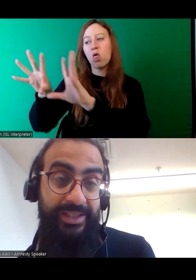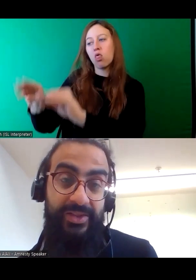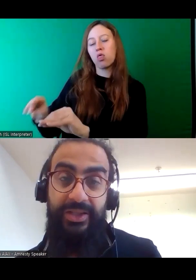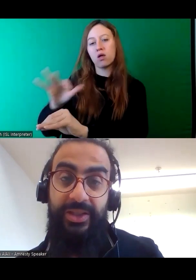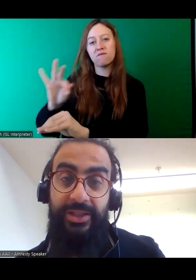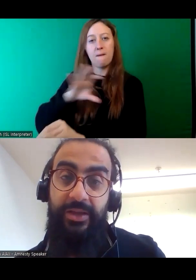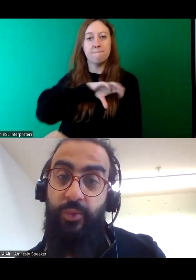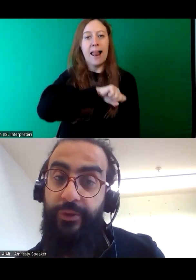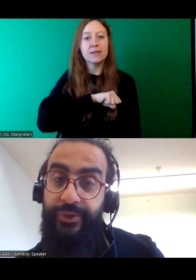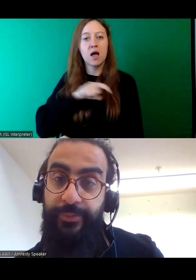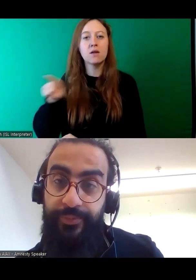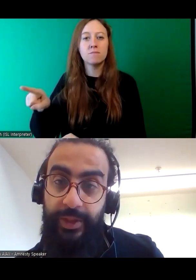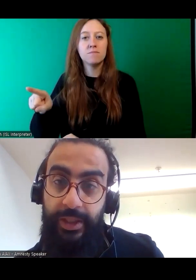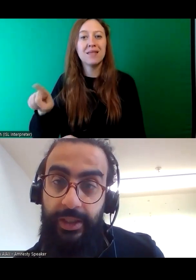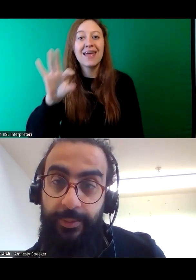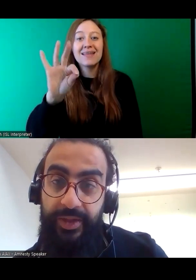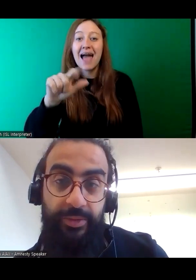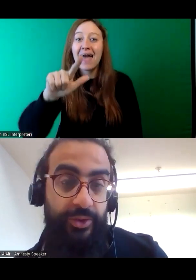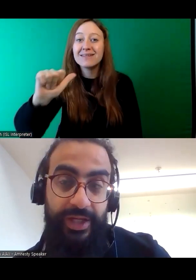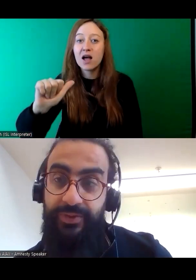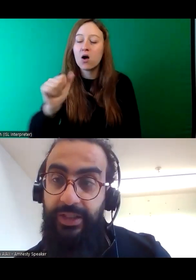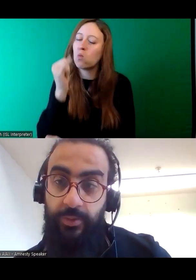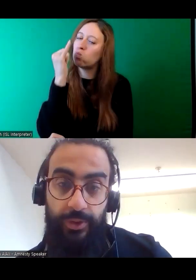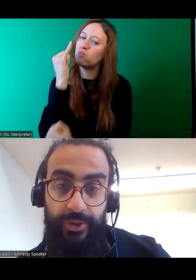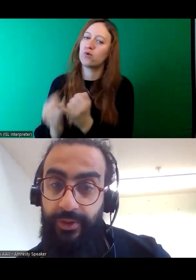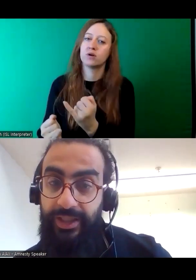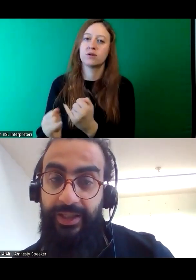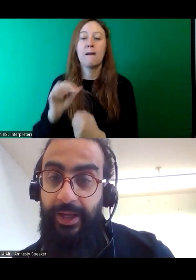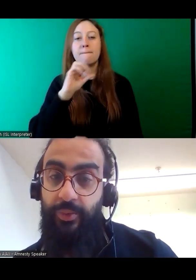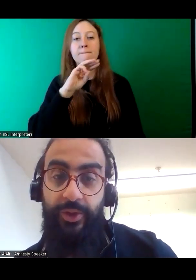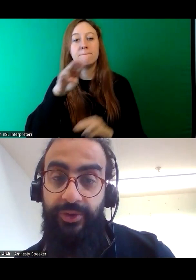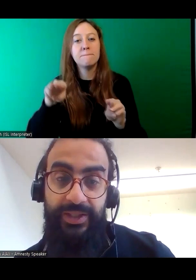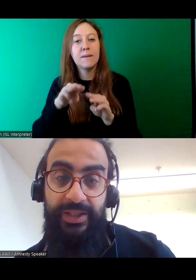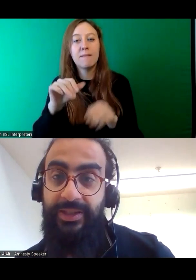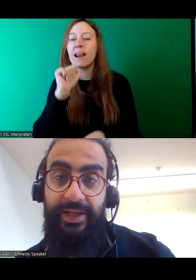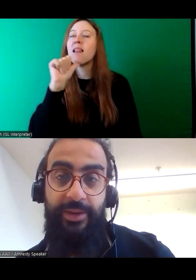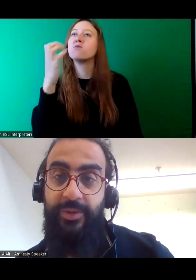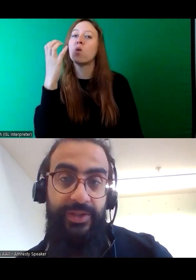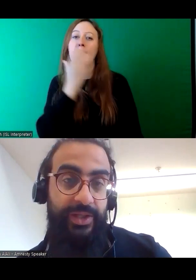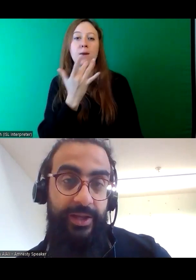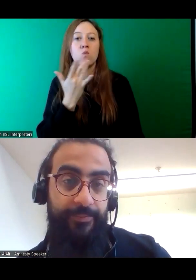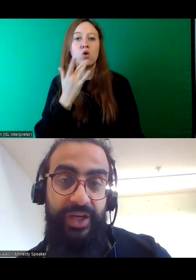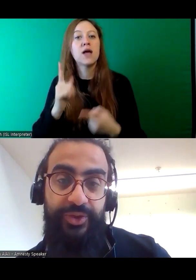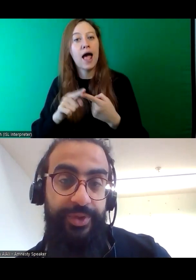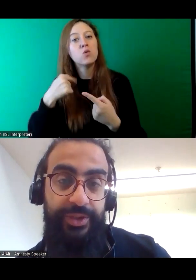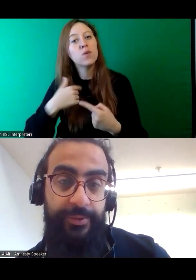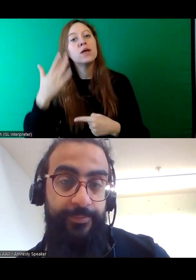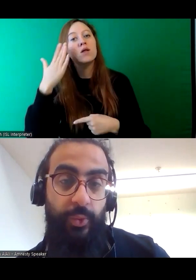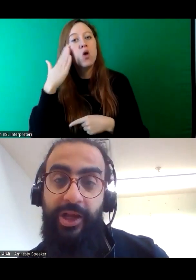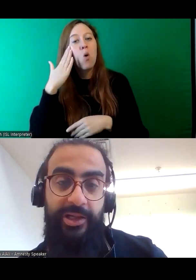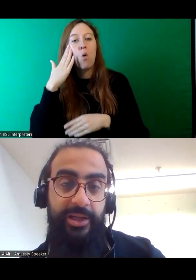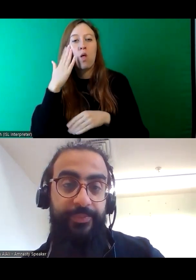And in Gaza, it's even worse. People don't have clean water, and we know diseases and epidemics can